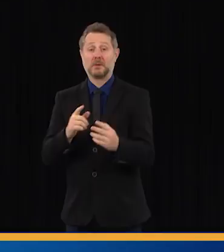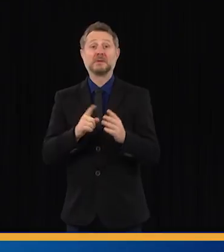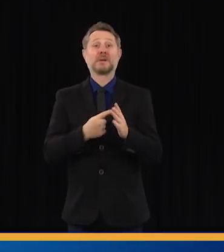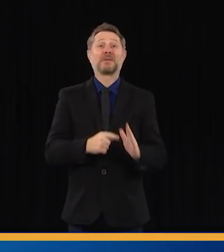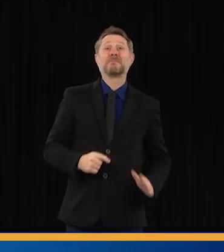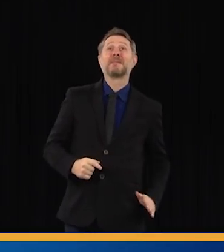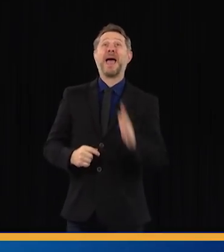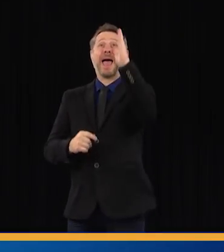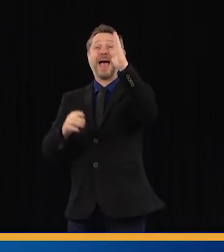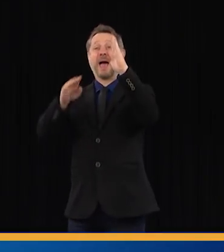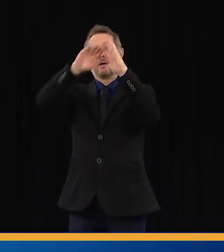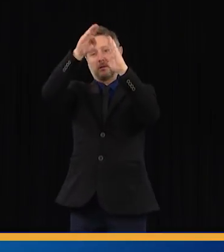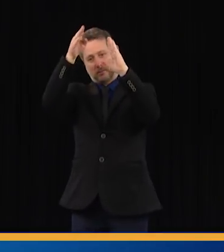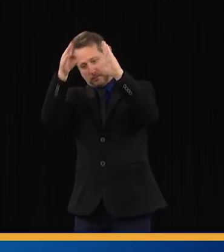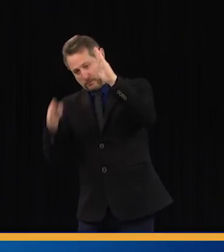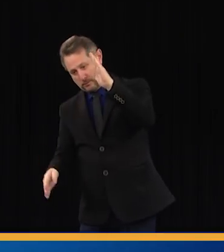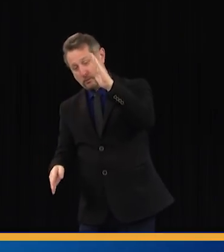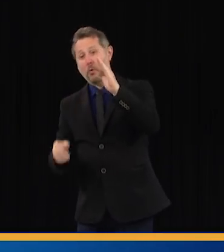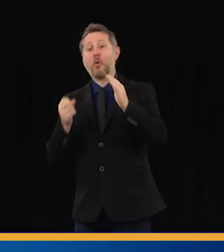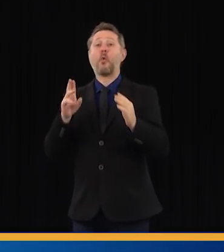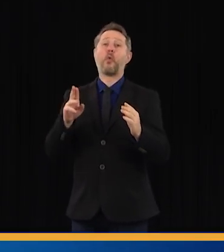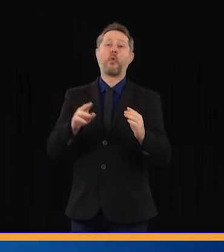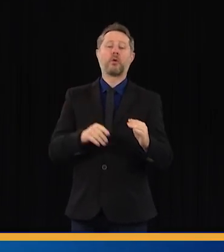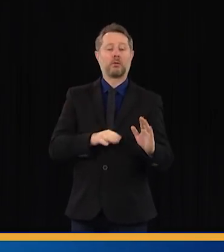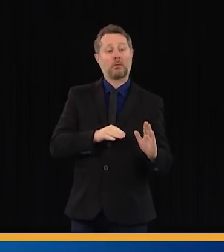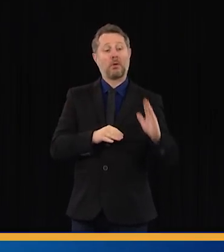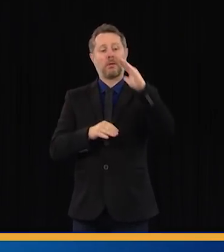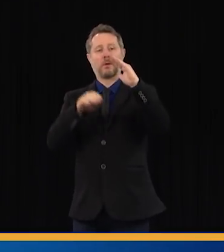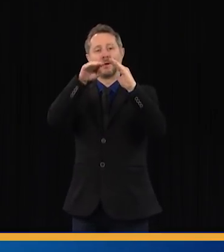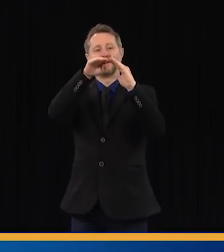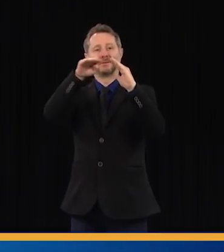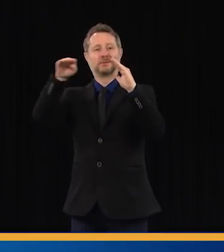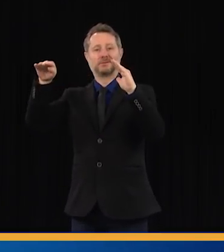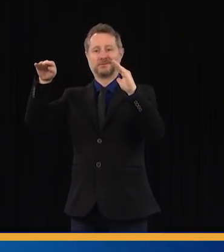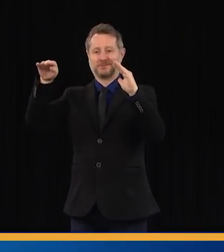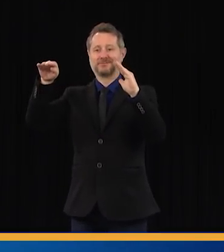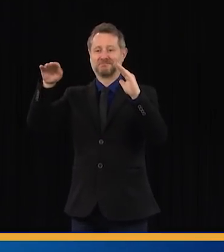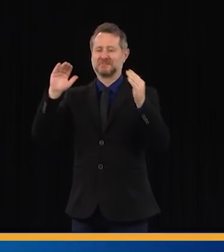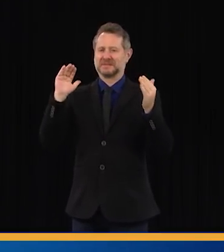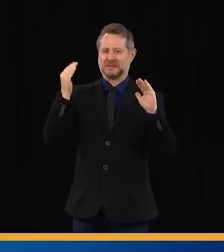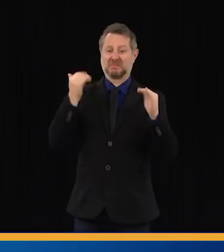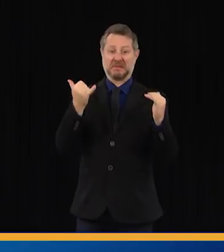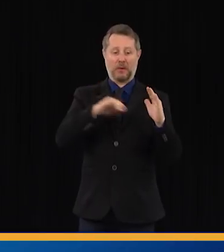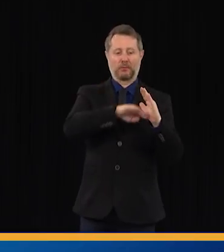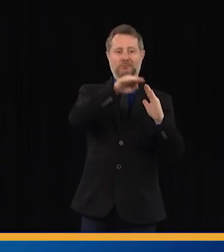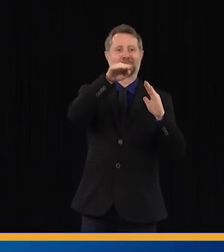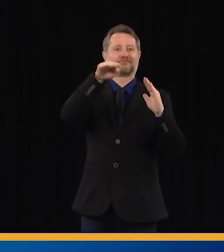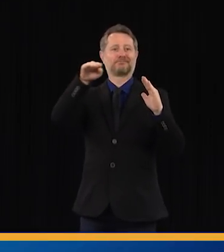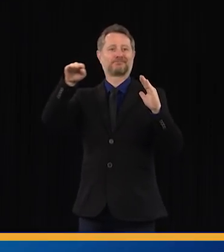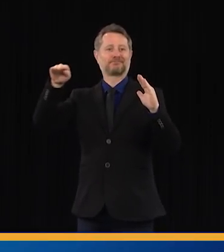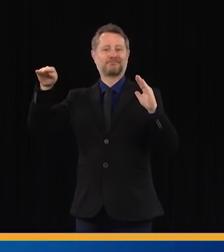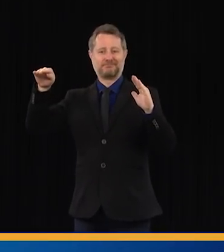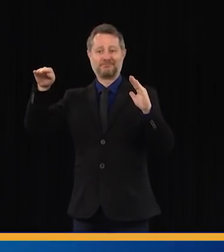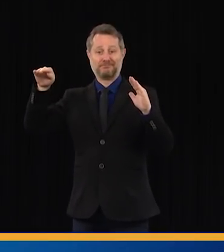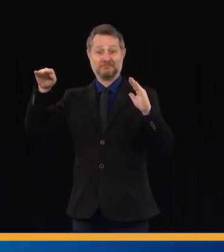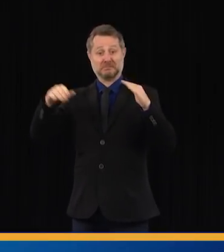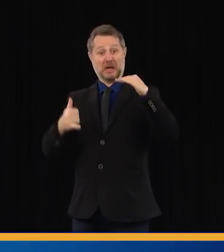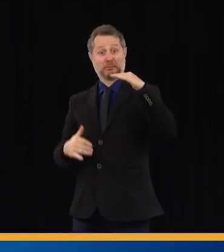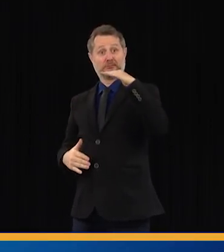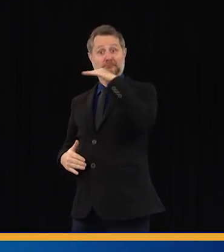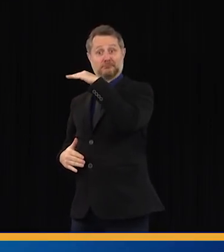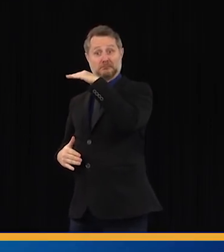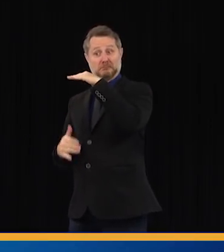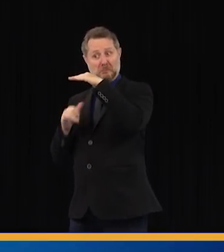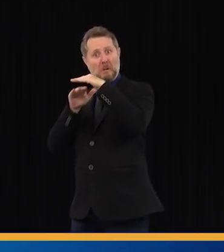immediate drop off, or you could have a plateau. It appears that we have a plateau. It's flattening. It's the flattening